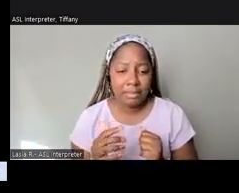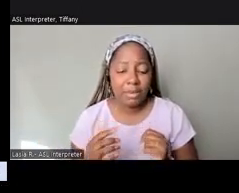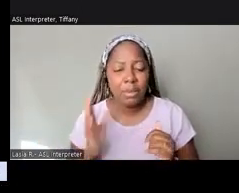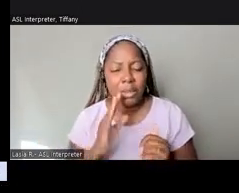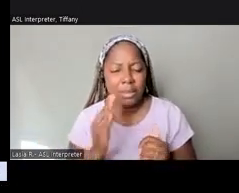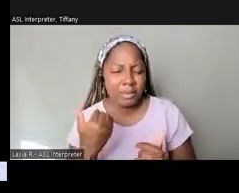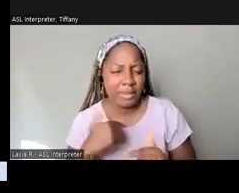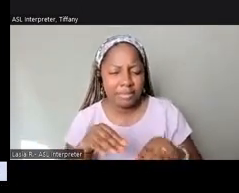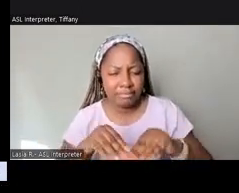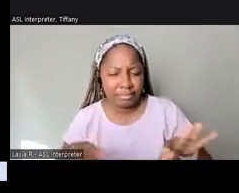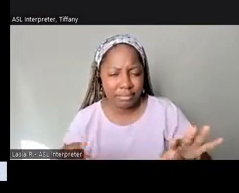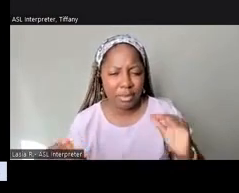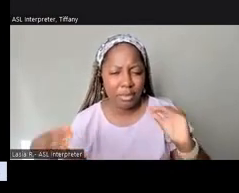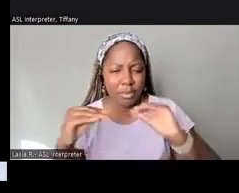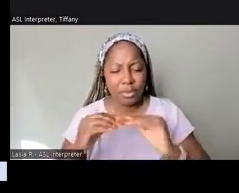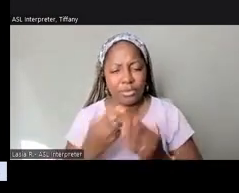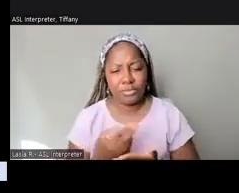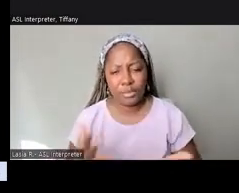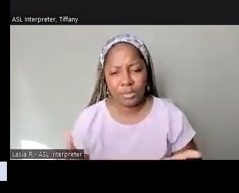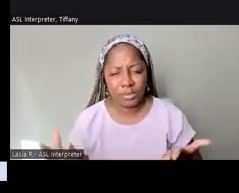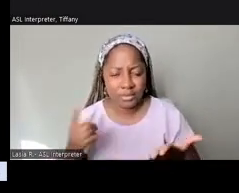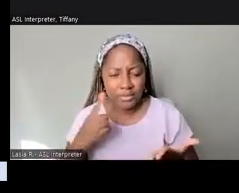resources. And if you